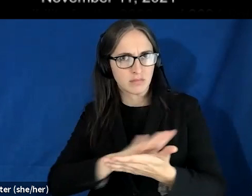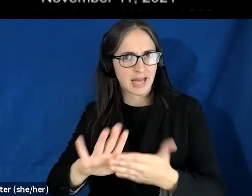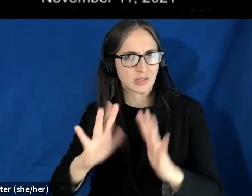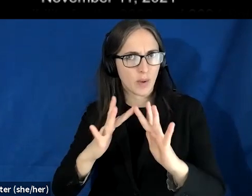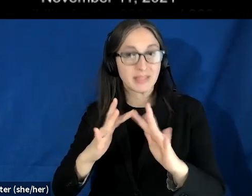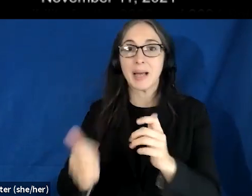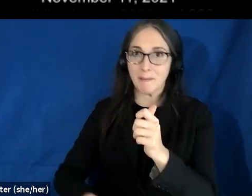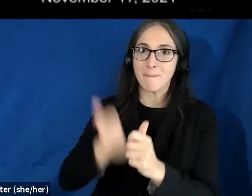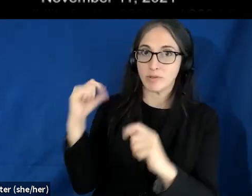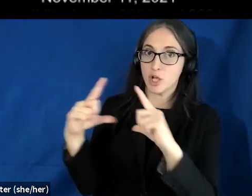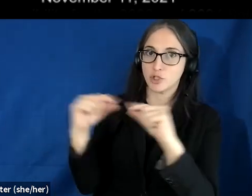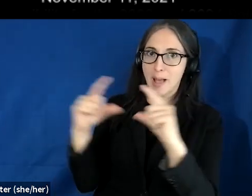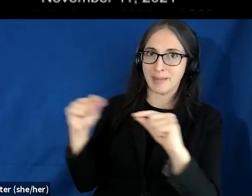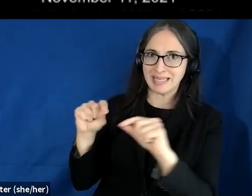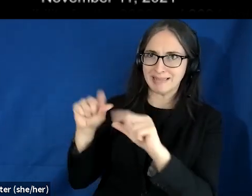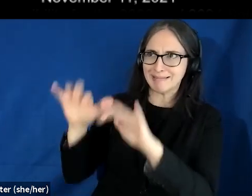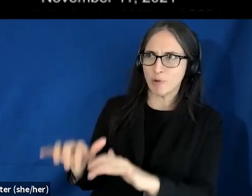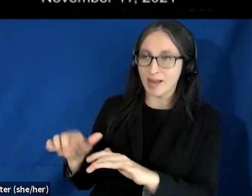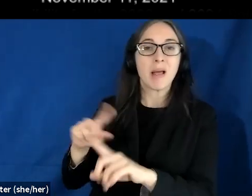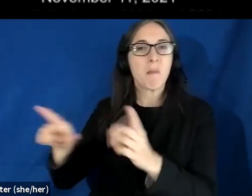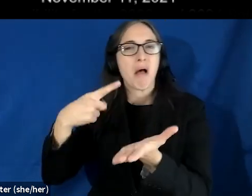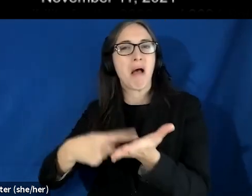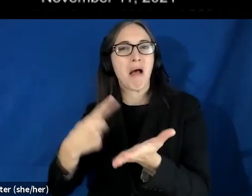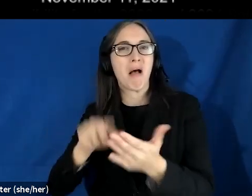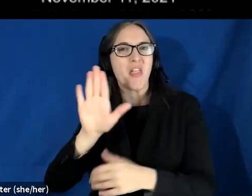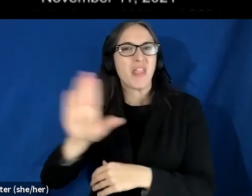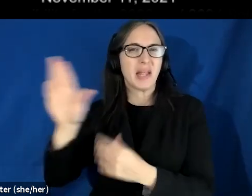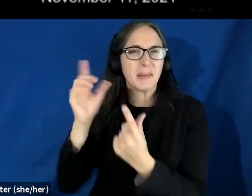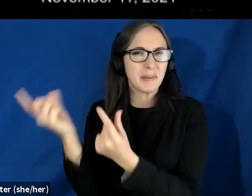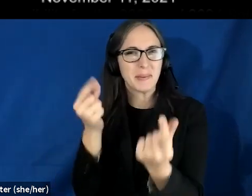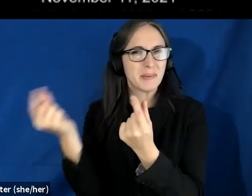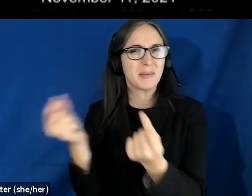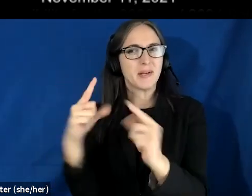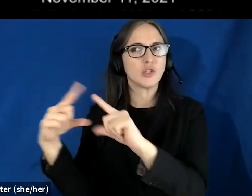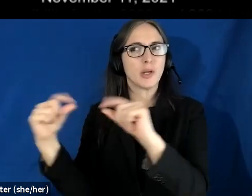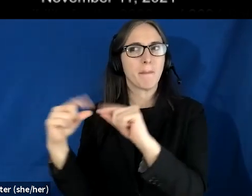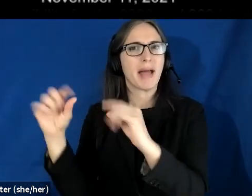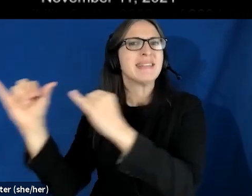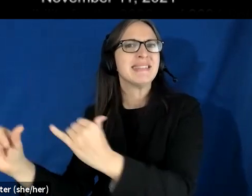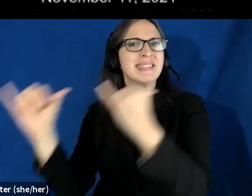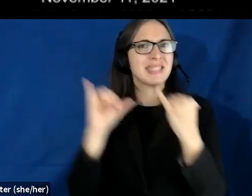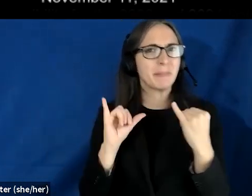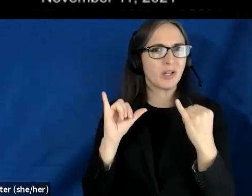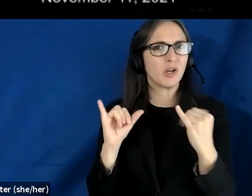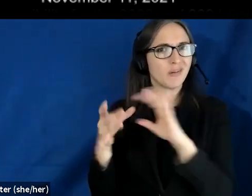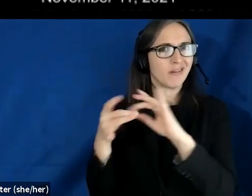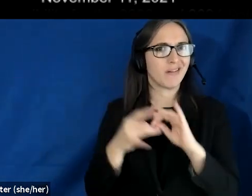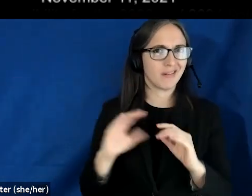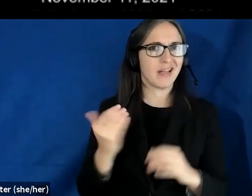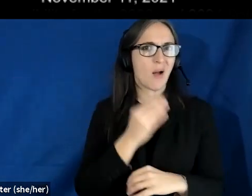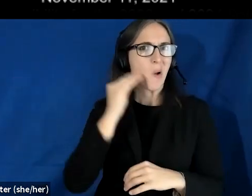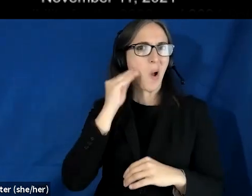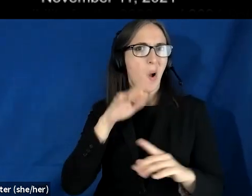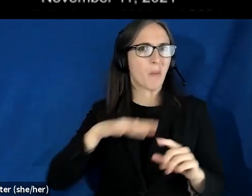it. But anyway, it talks about the activities they do in Japan that are similar to what we're doing out of our home base in Seattle.